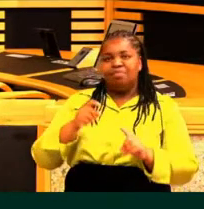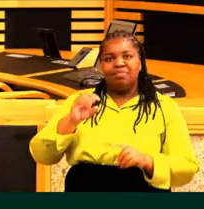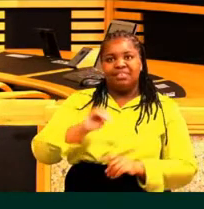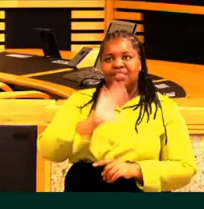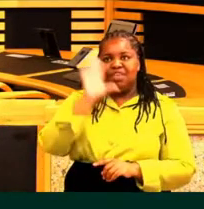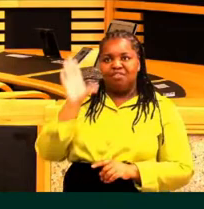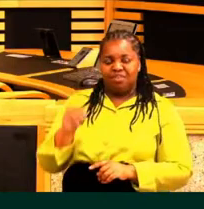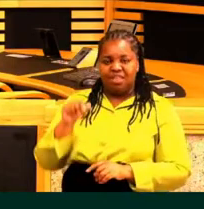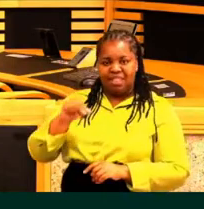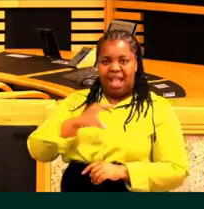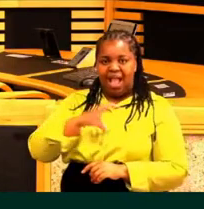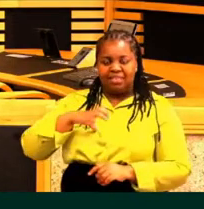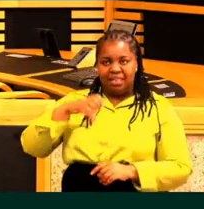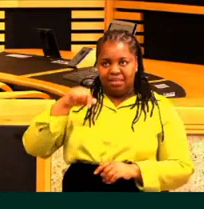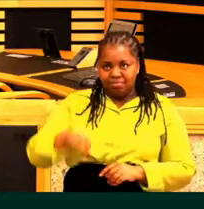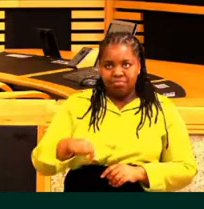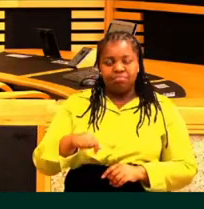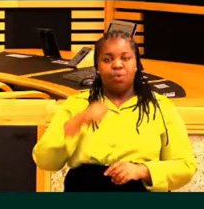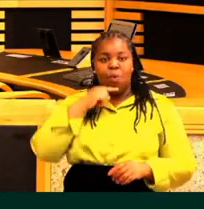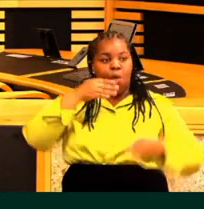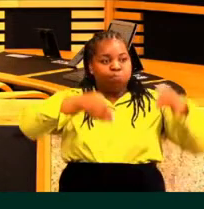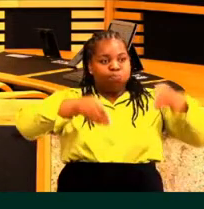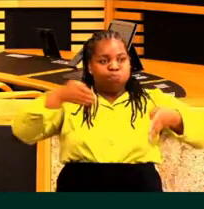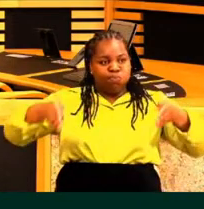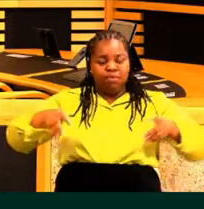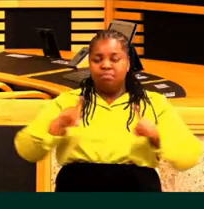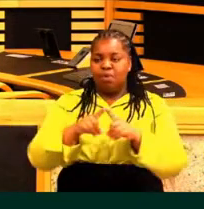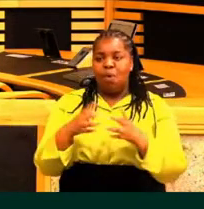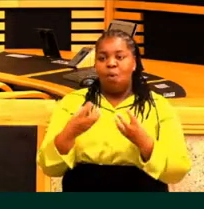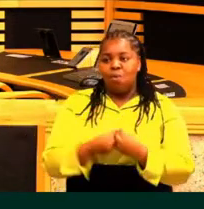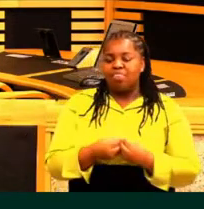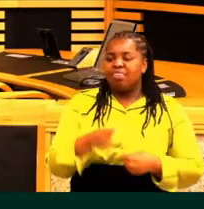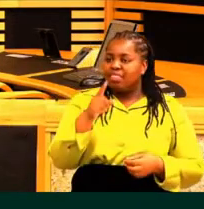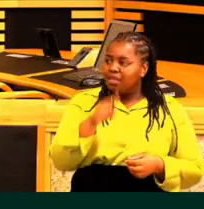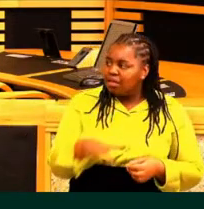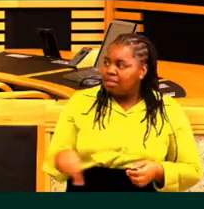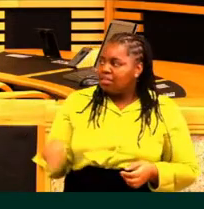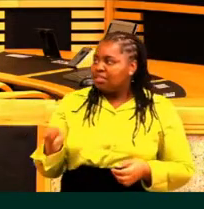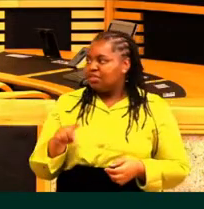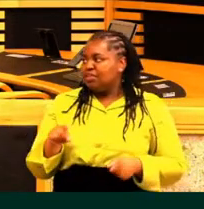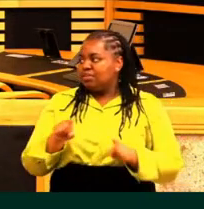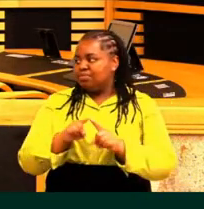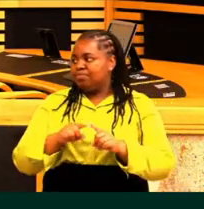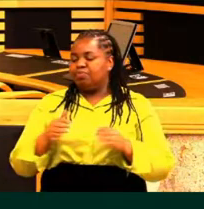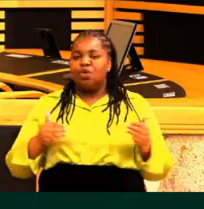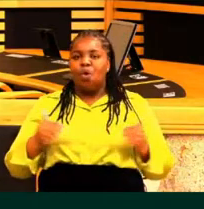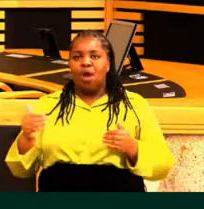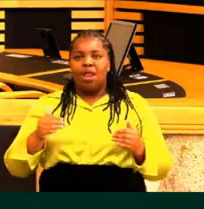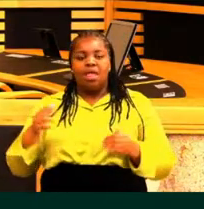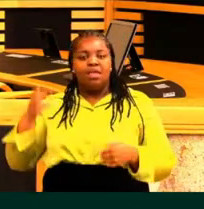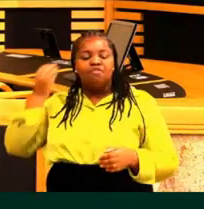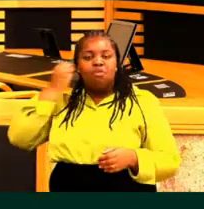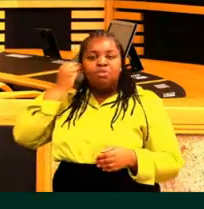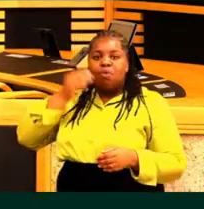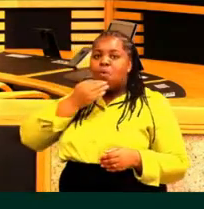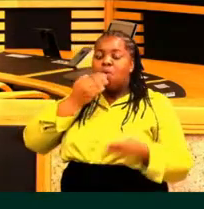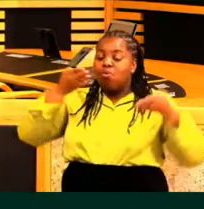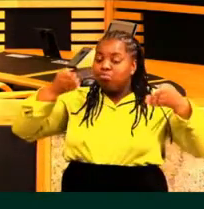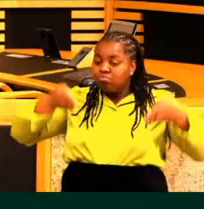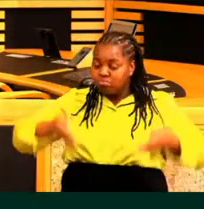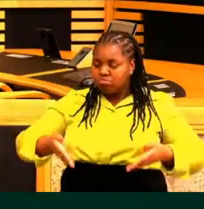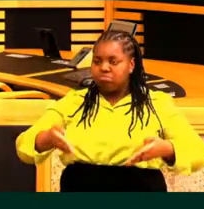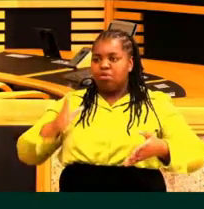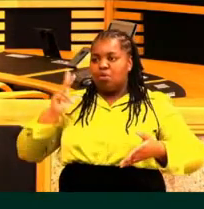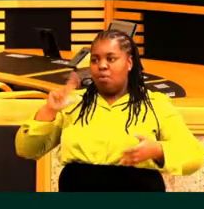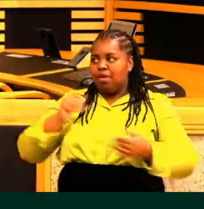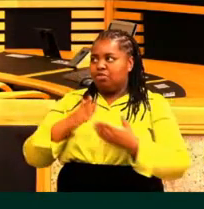African Council in the province were in attendance and together those that also organized with formations who are yet to be